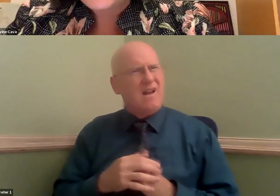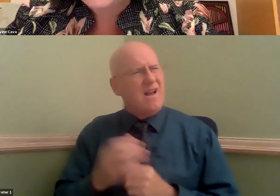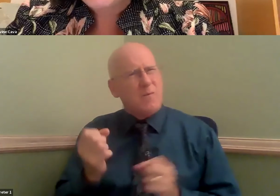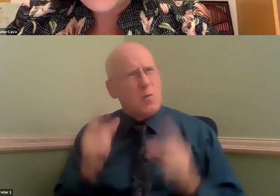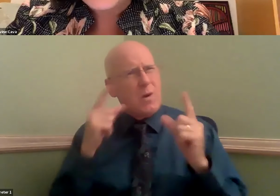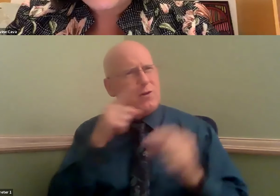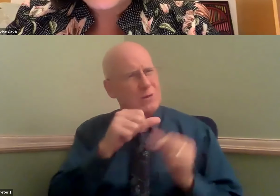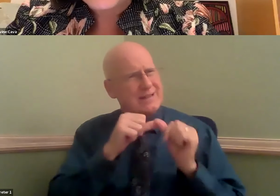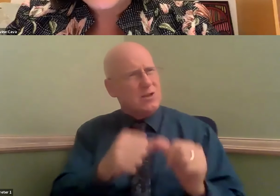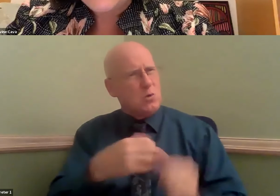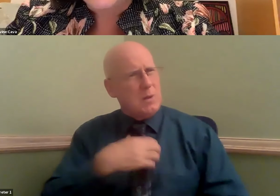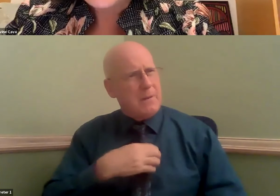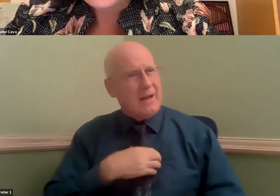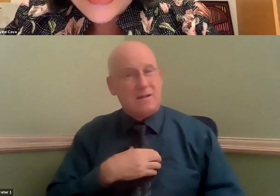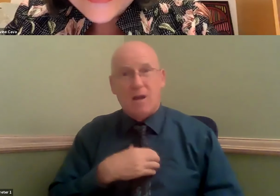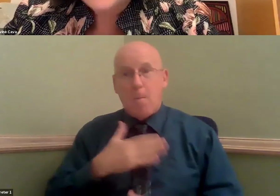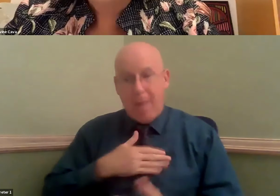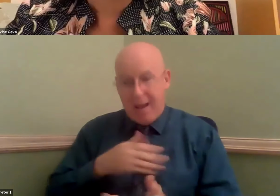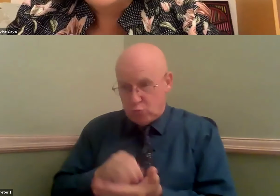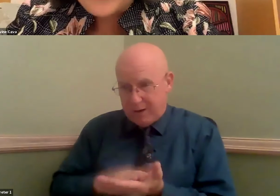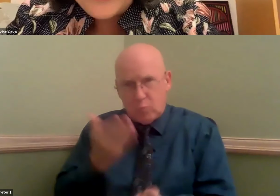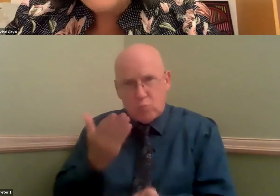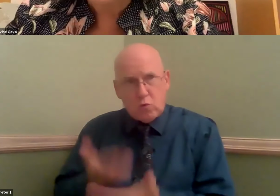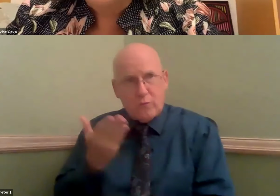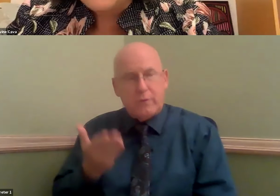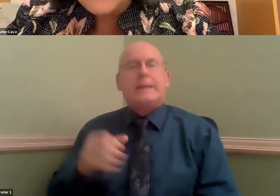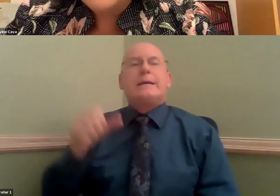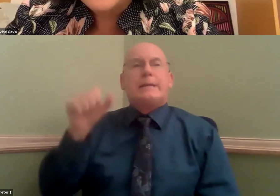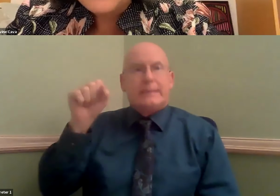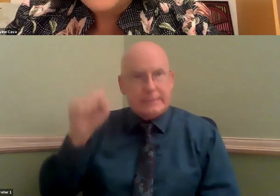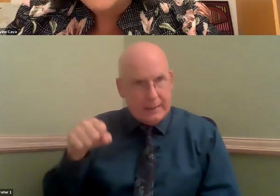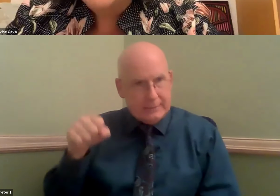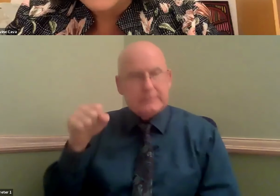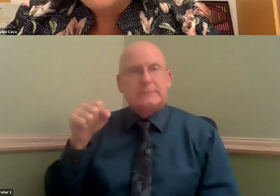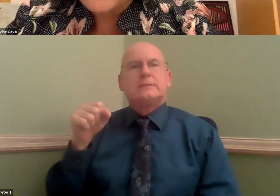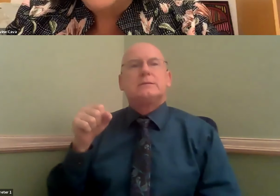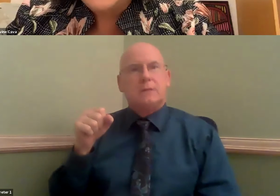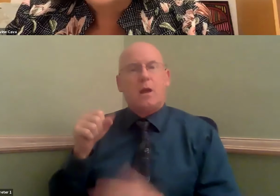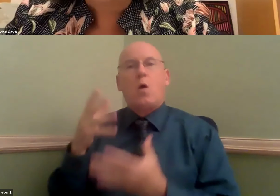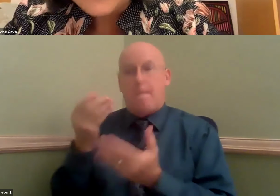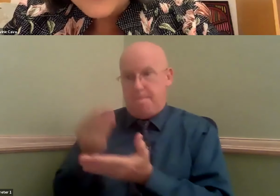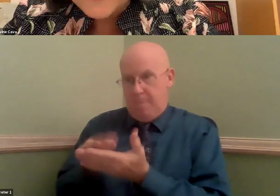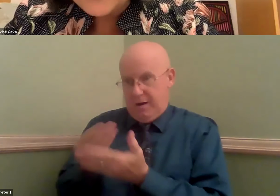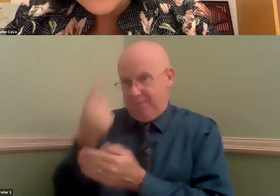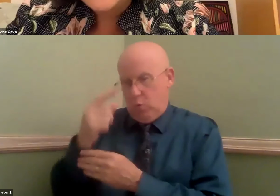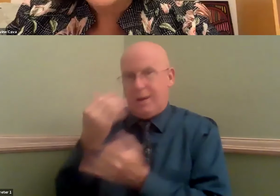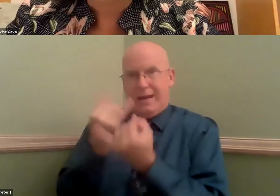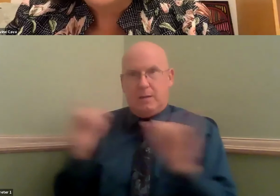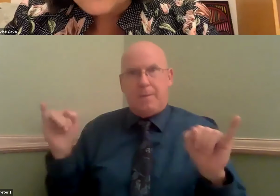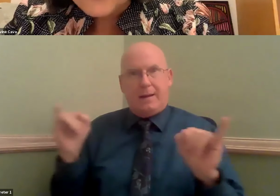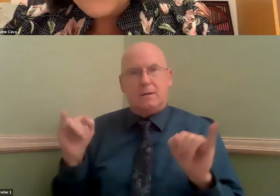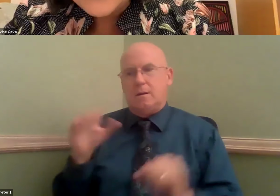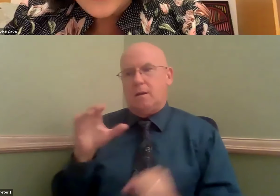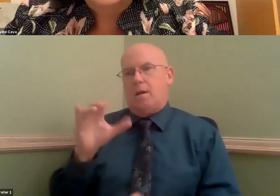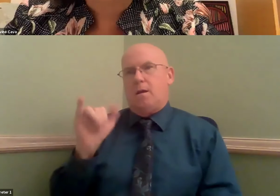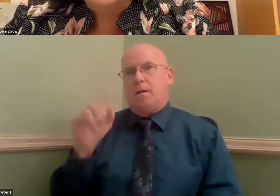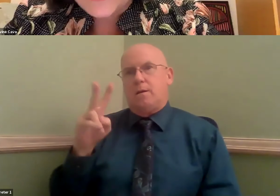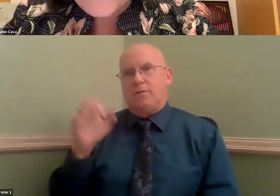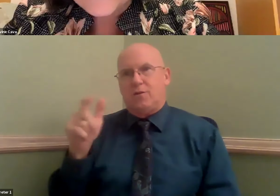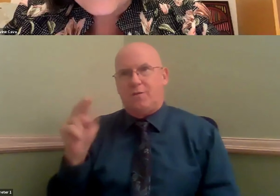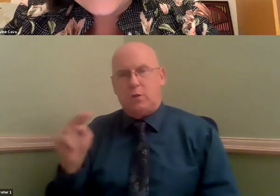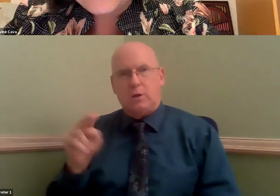clearly the record speaks for itself. Yes, there is an item to fund the independent civilian panel. It is in the budget, it's been approved, and